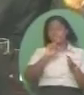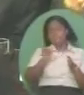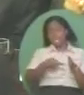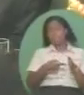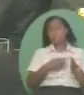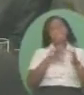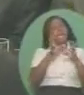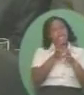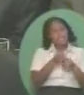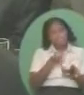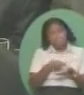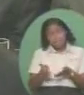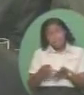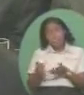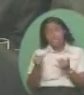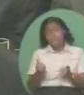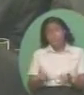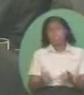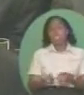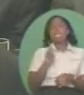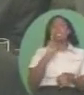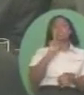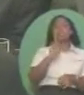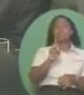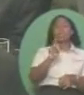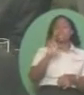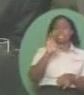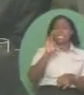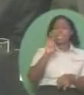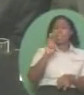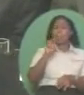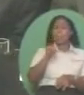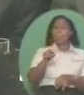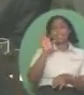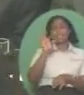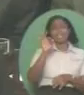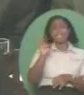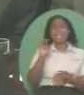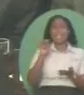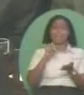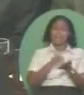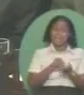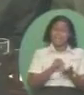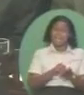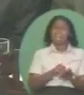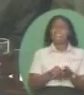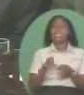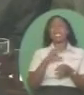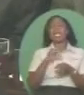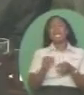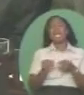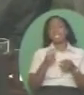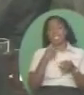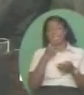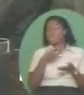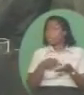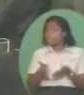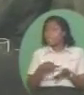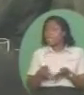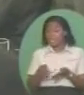commenced. It amounts to $184.9 million and approximately $60 million in payments have been effected.